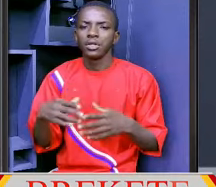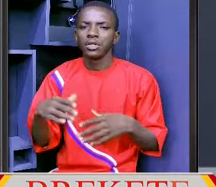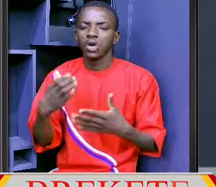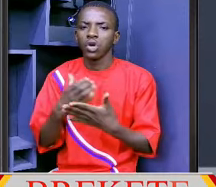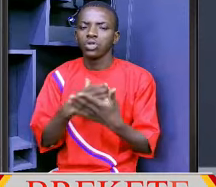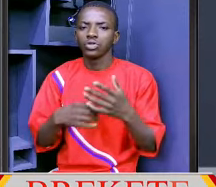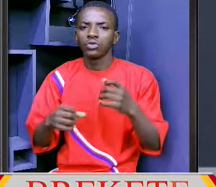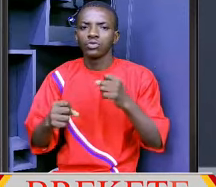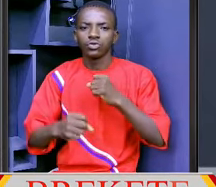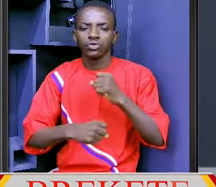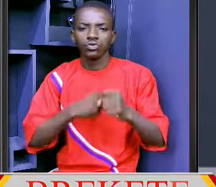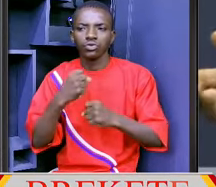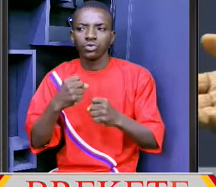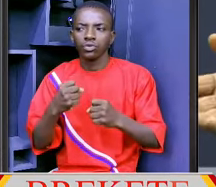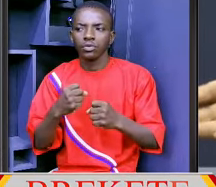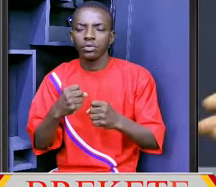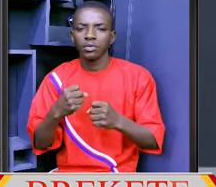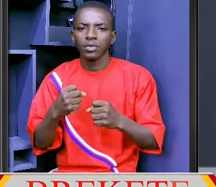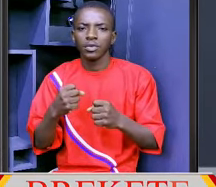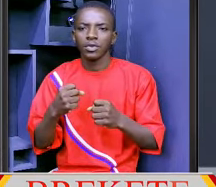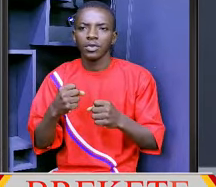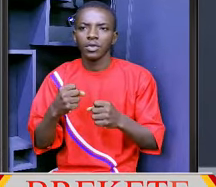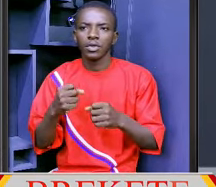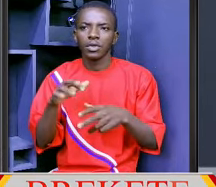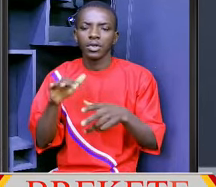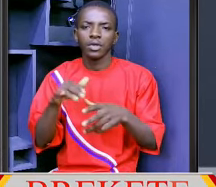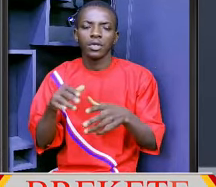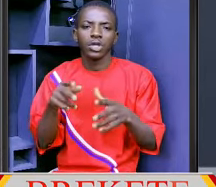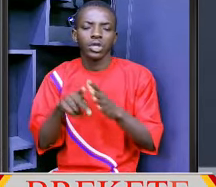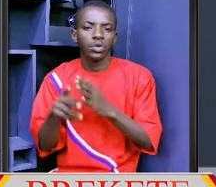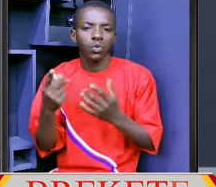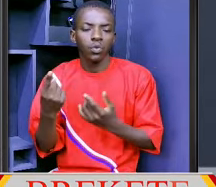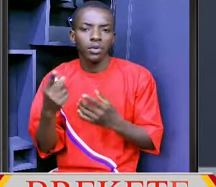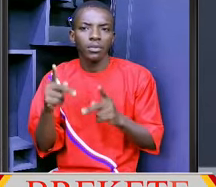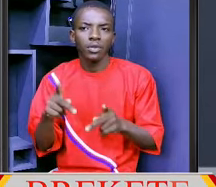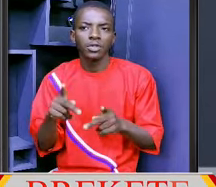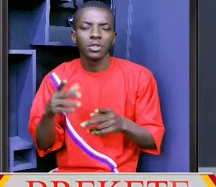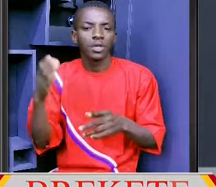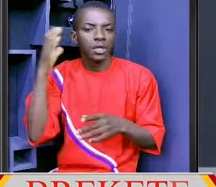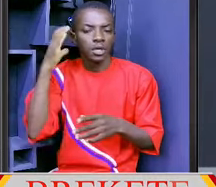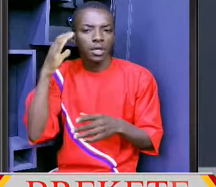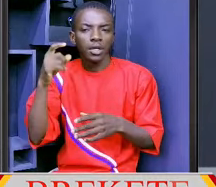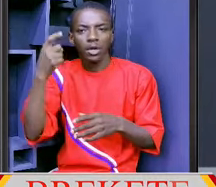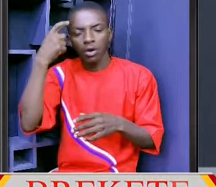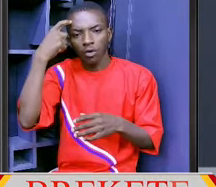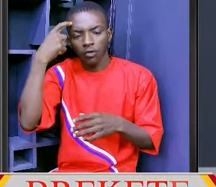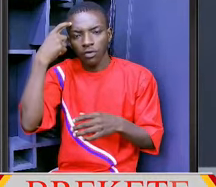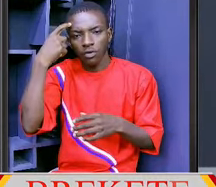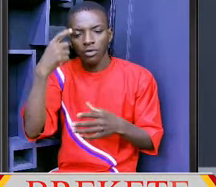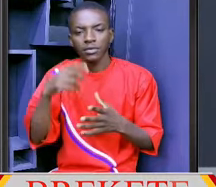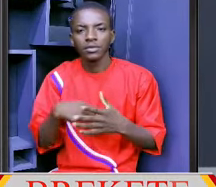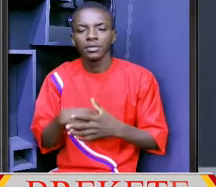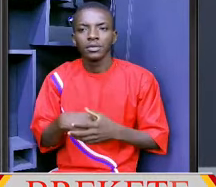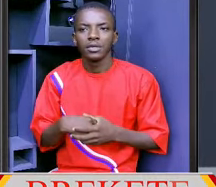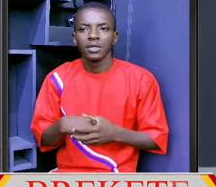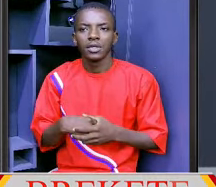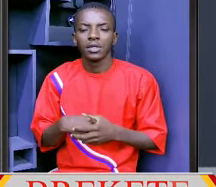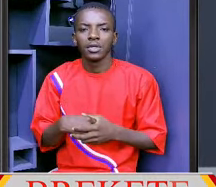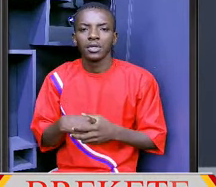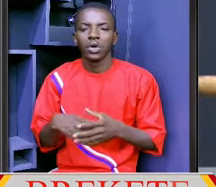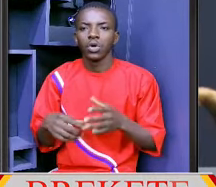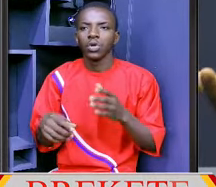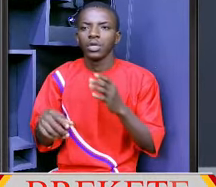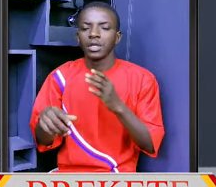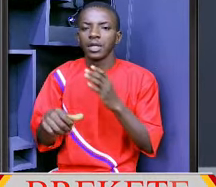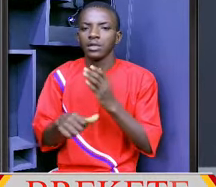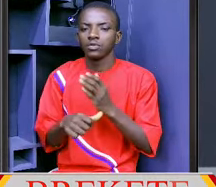of struggle, caterpillar climb person kill one, then you go hear the governor, or the